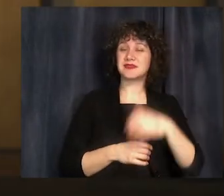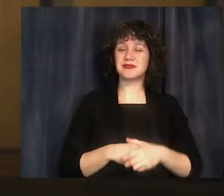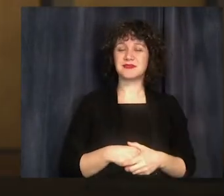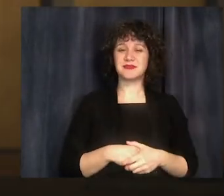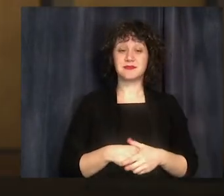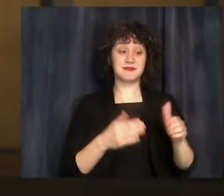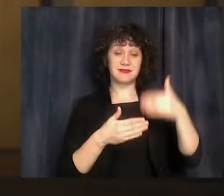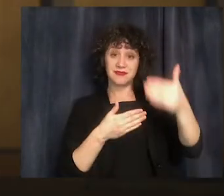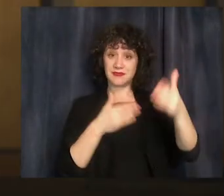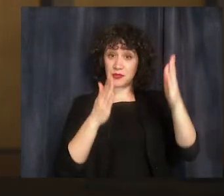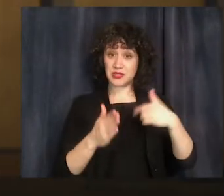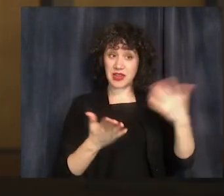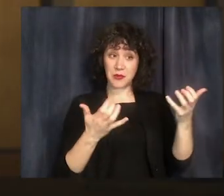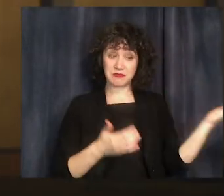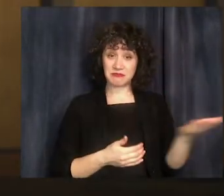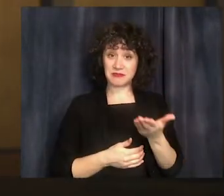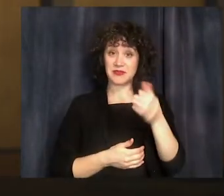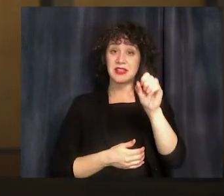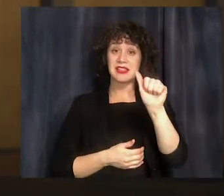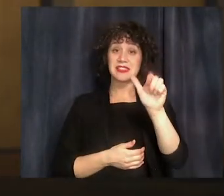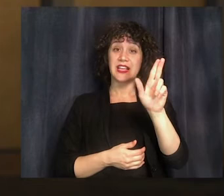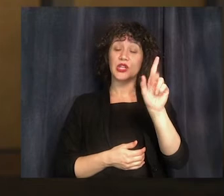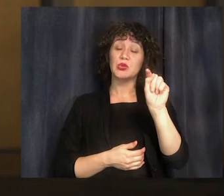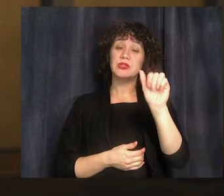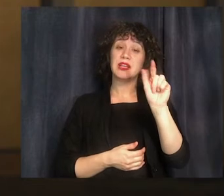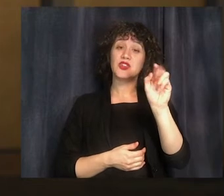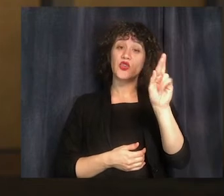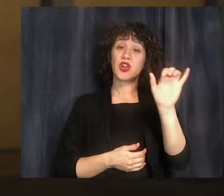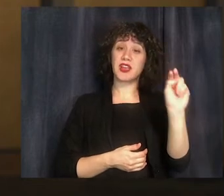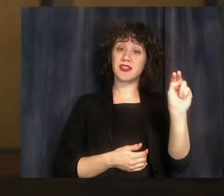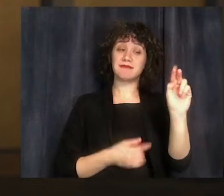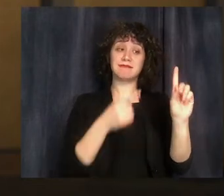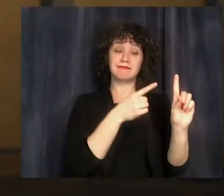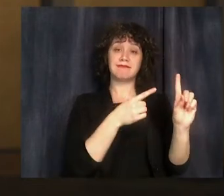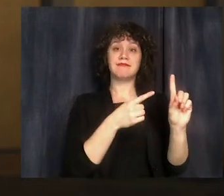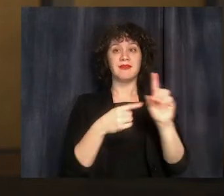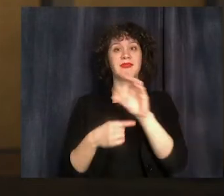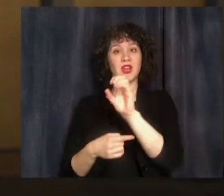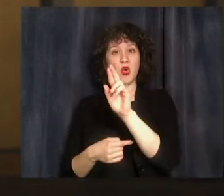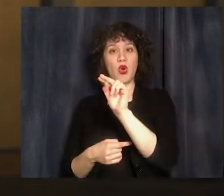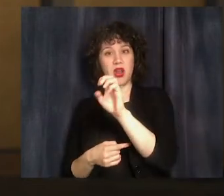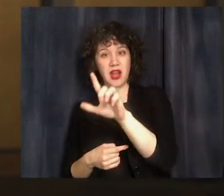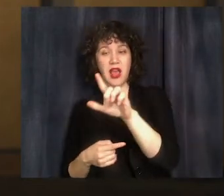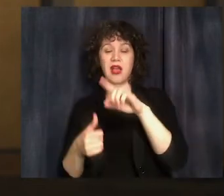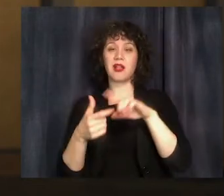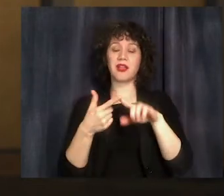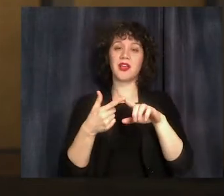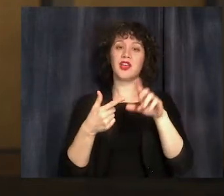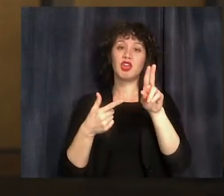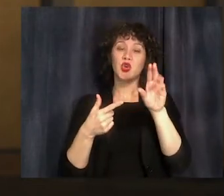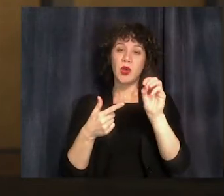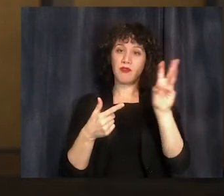person I would like to introduce is our salutatorian. She has been accepted to Cornell, University of Washington, Johns